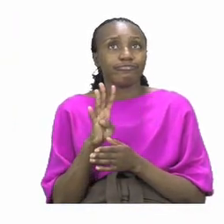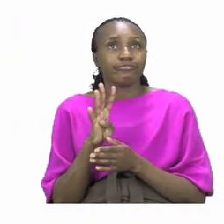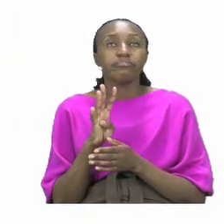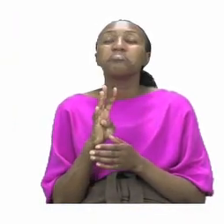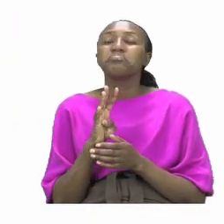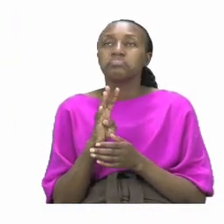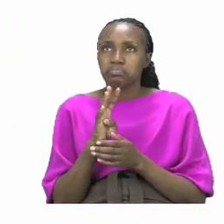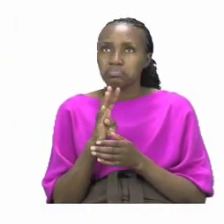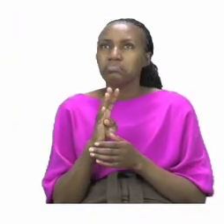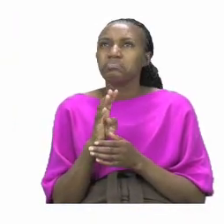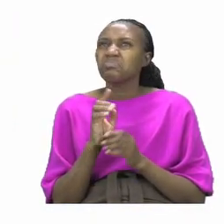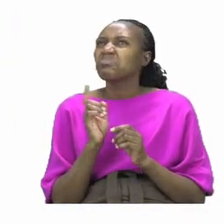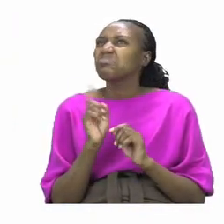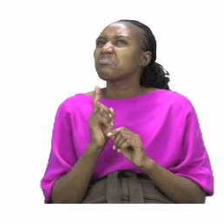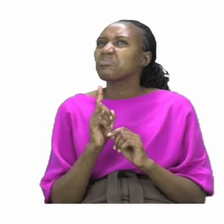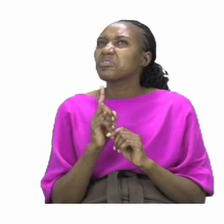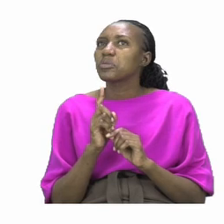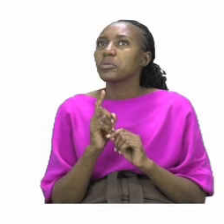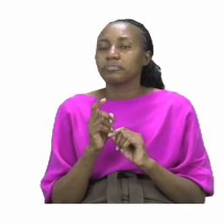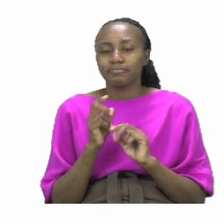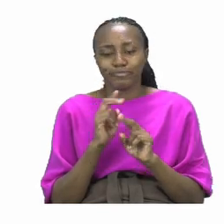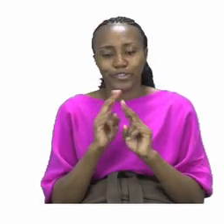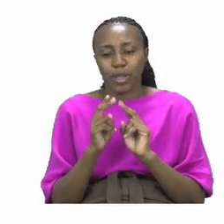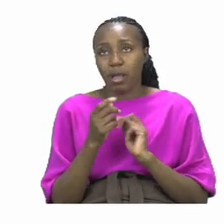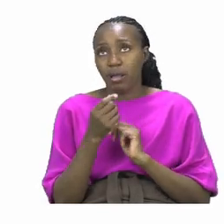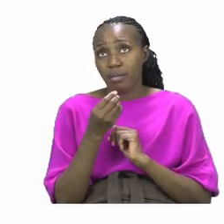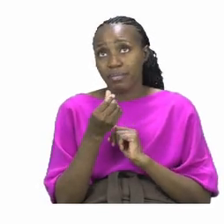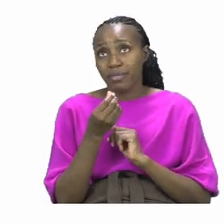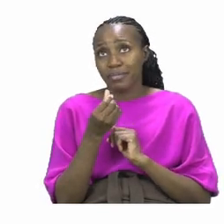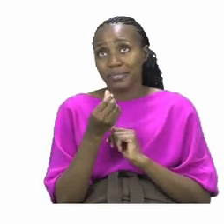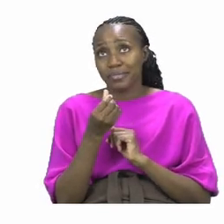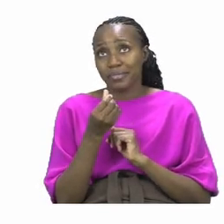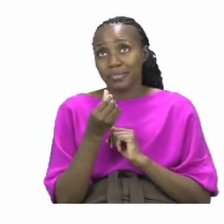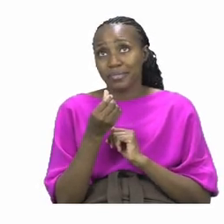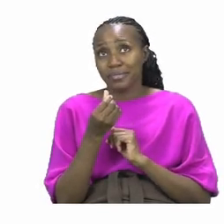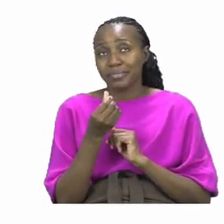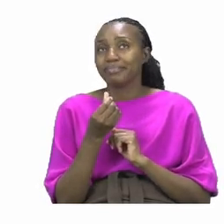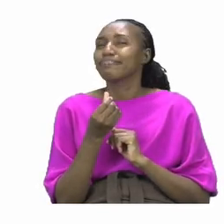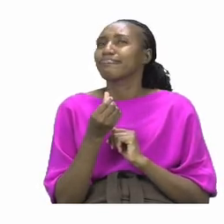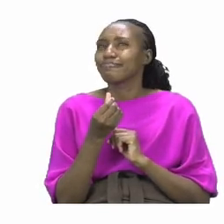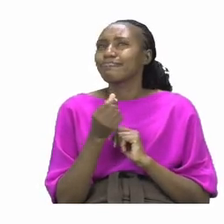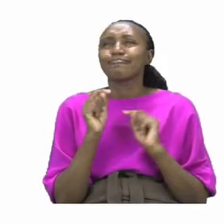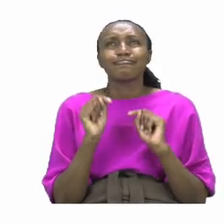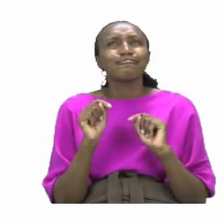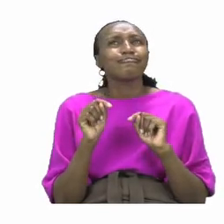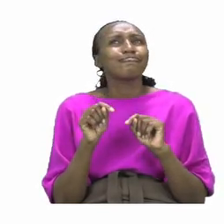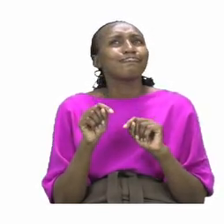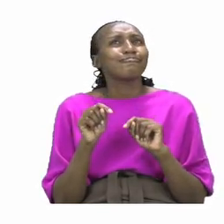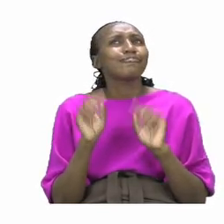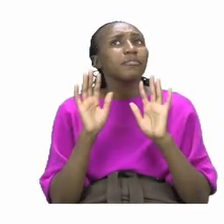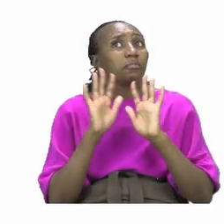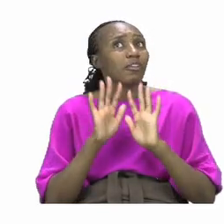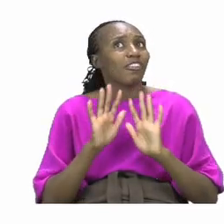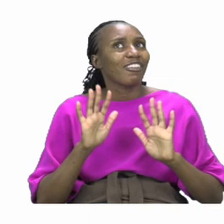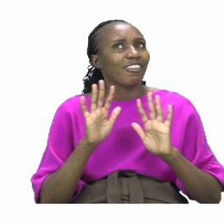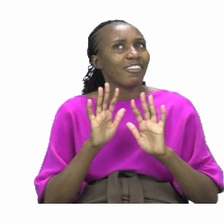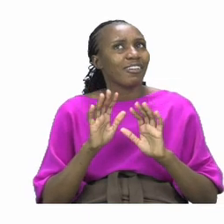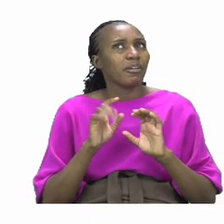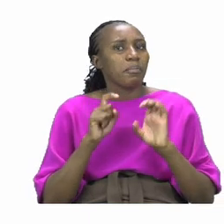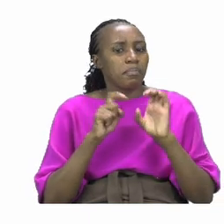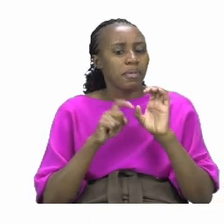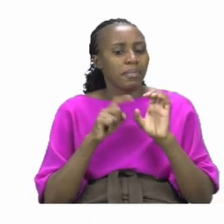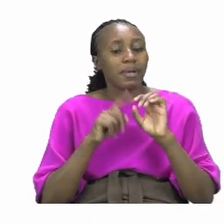be talking about money. Now, today, we have a special job to color two different coins,